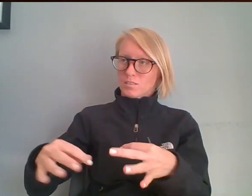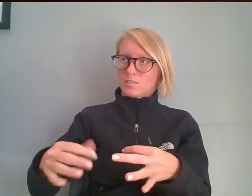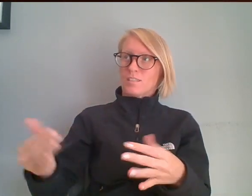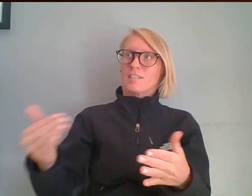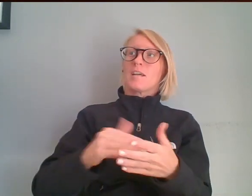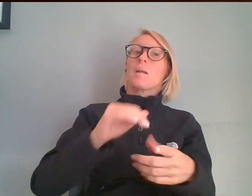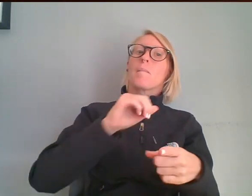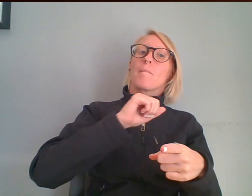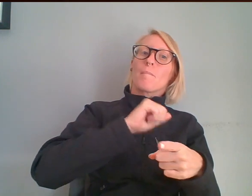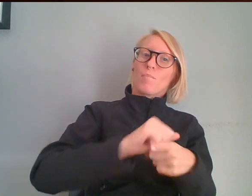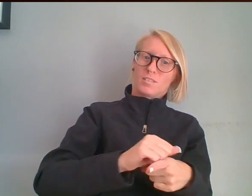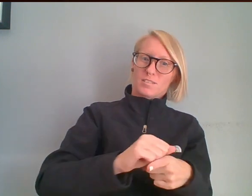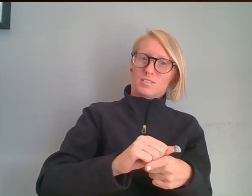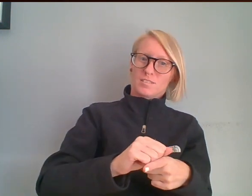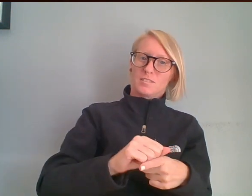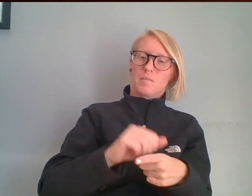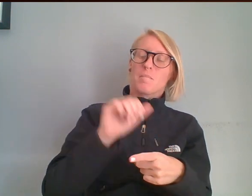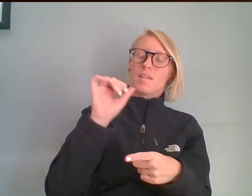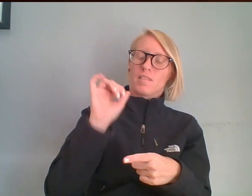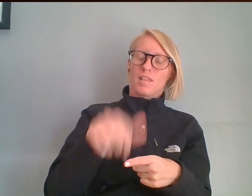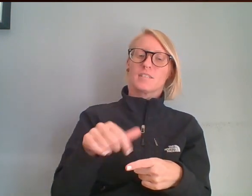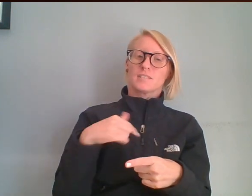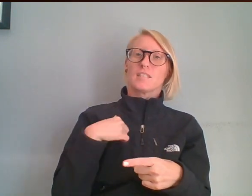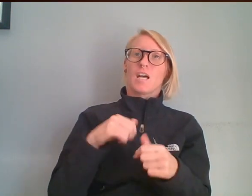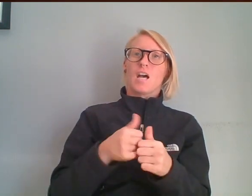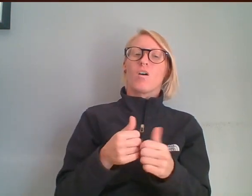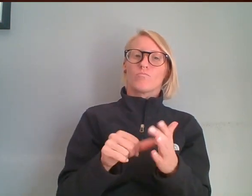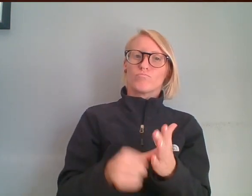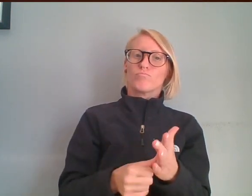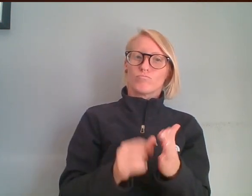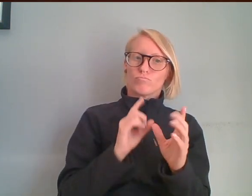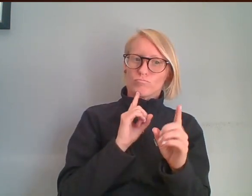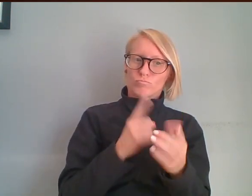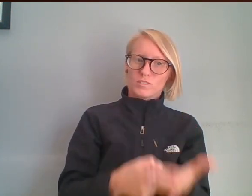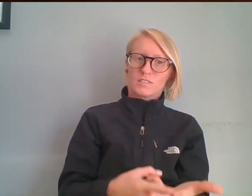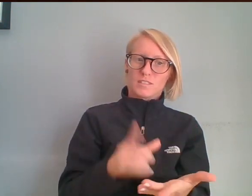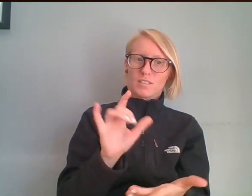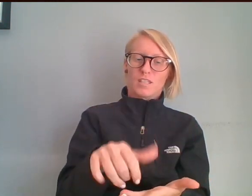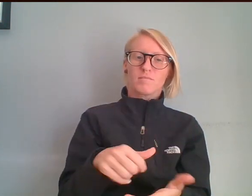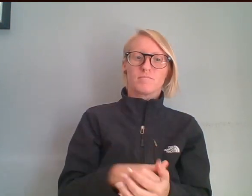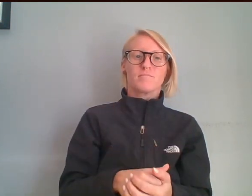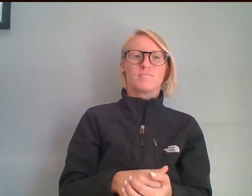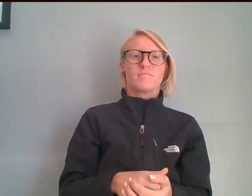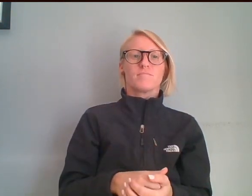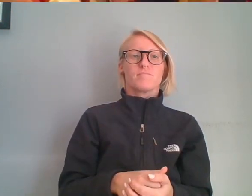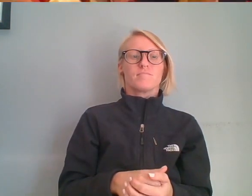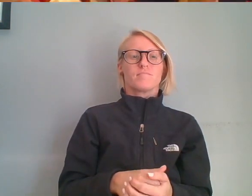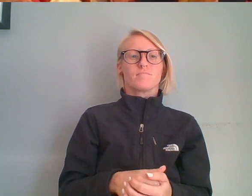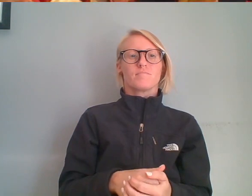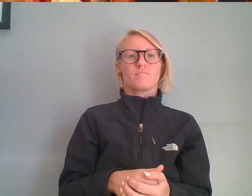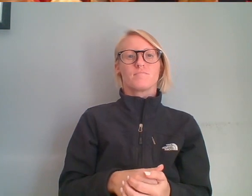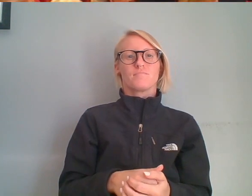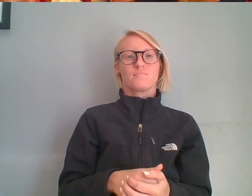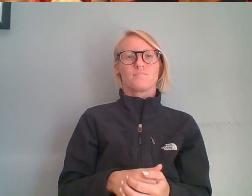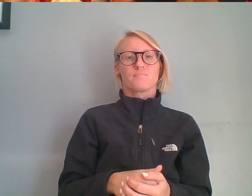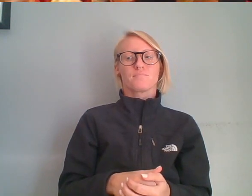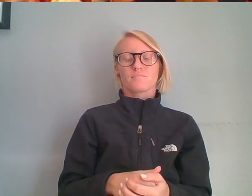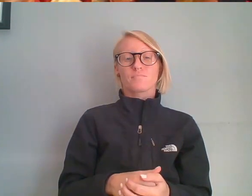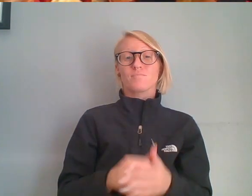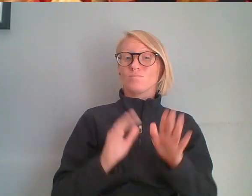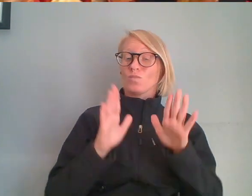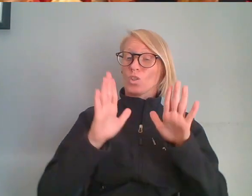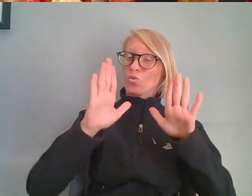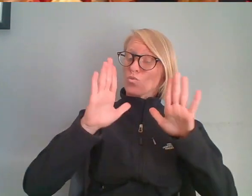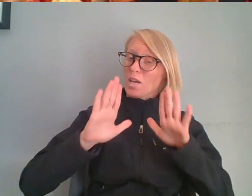practice, but that's how I think you address it. Are there other questions? I see a question back here. Yes, please. Yes, first of all, thank you very much. Great presentation. Thank